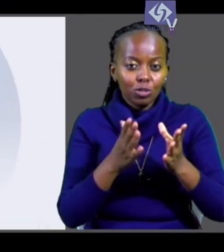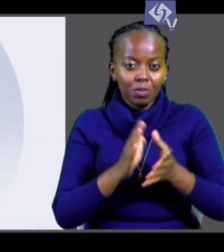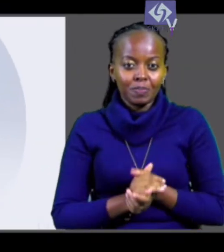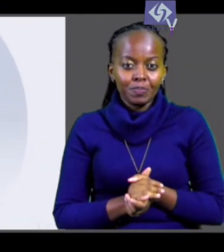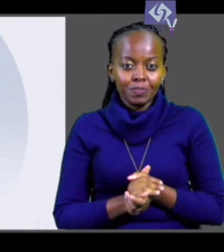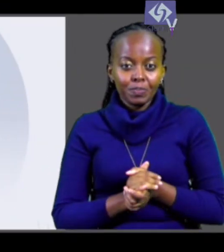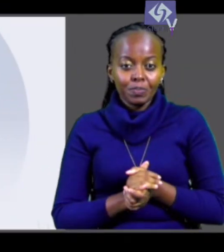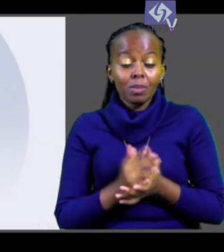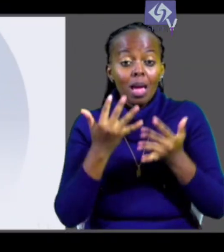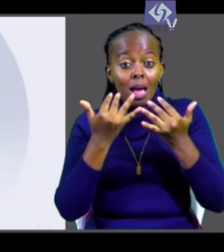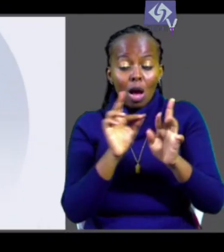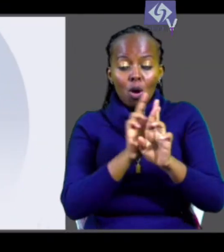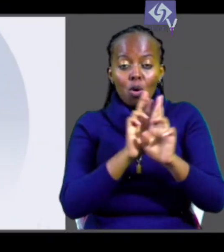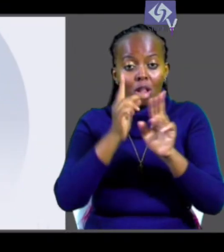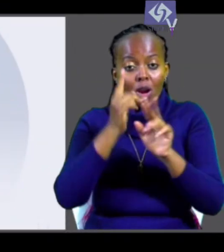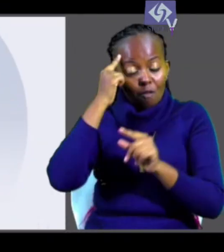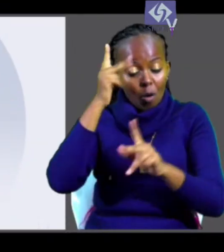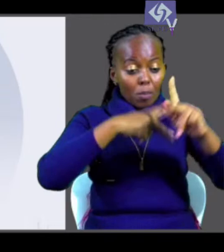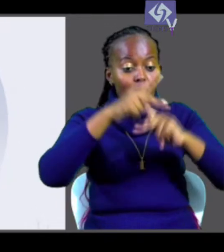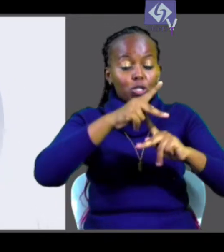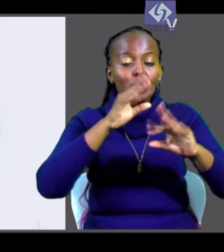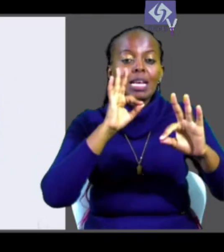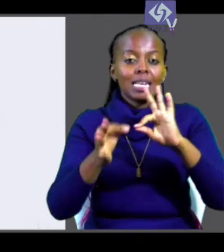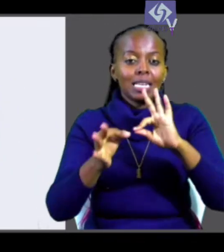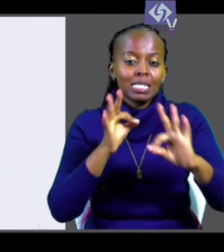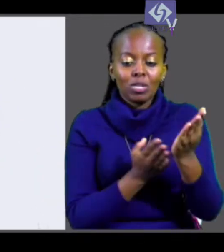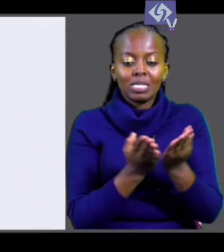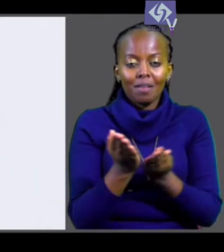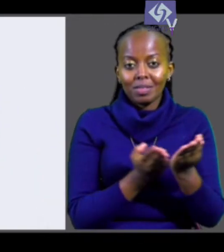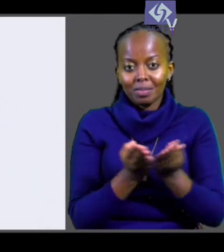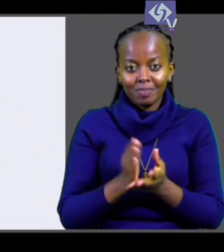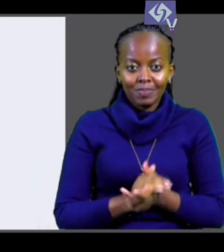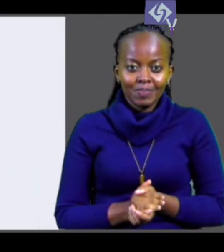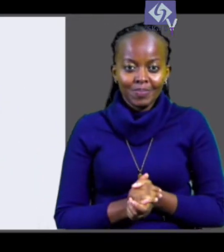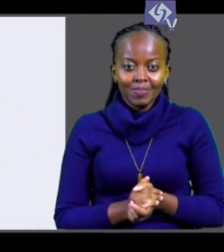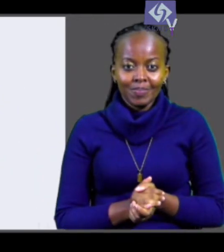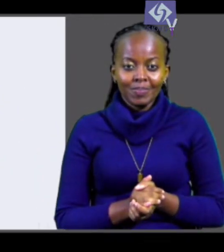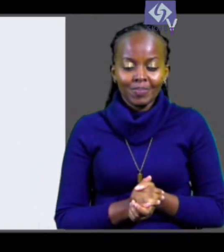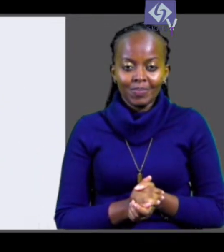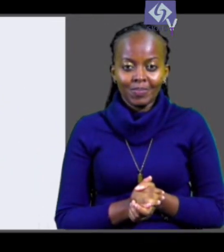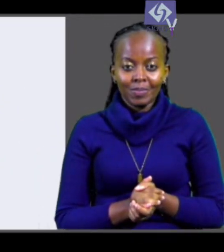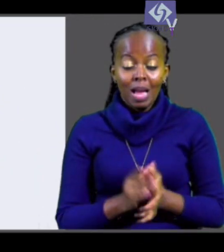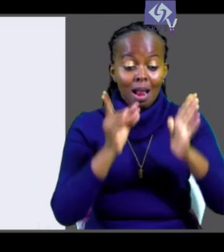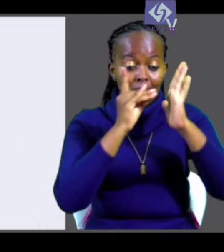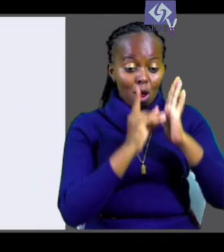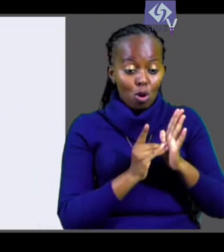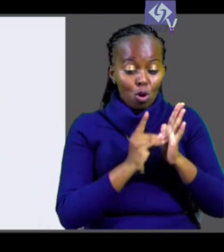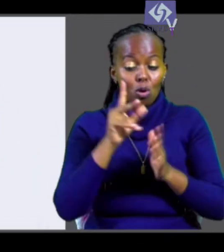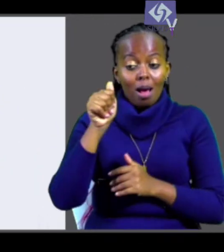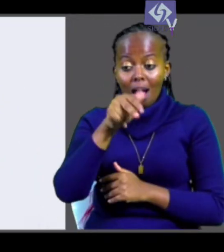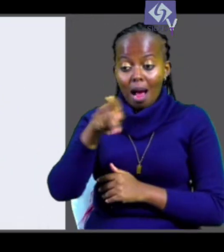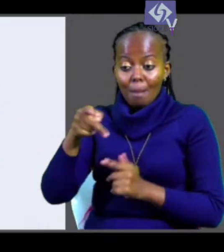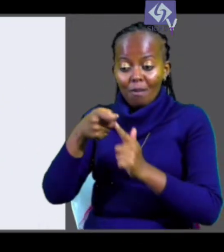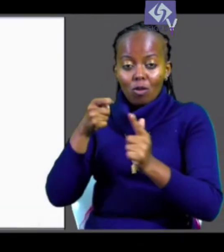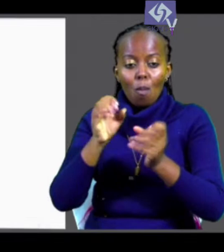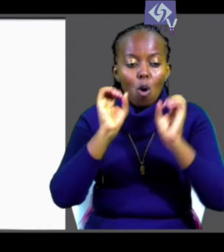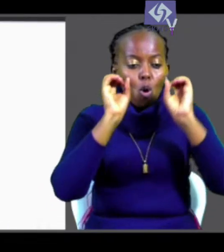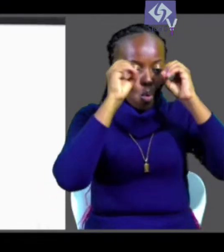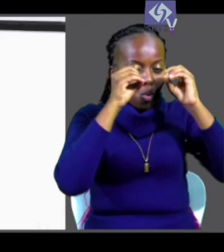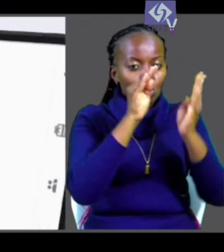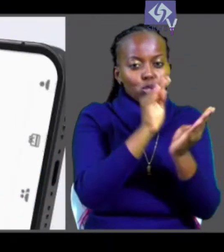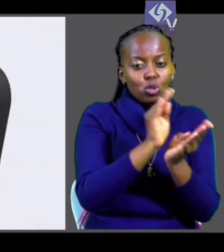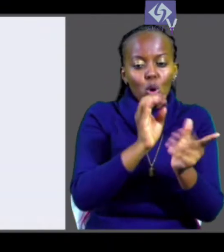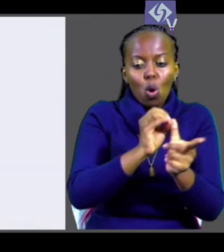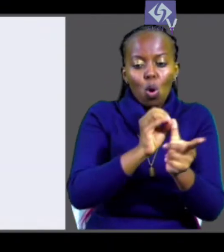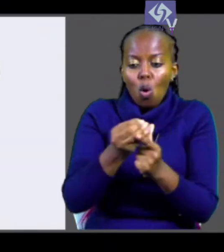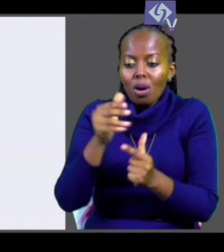card details. You are now ready for professional interpretation services. Download the app